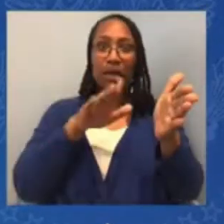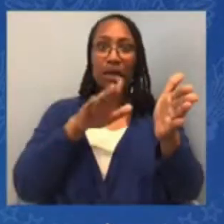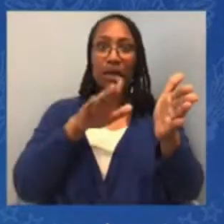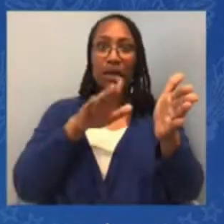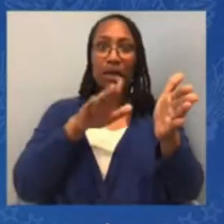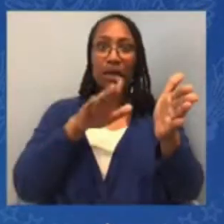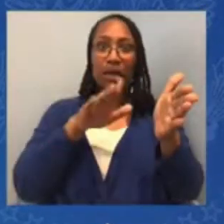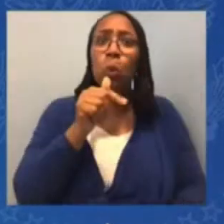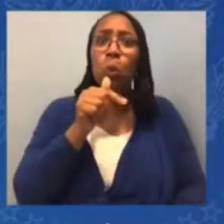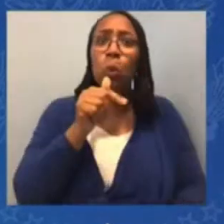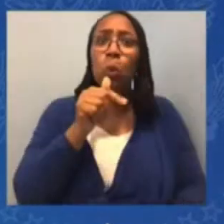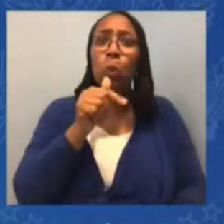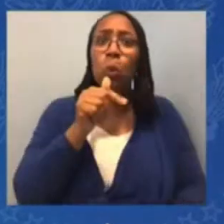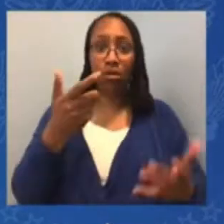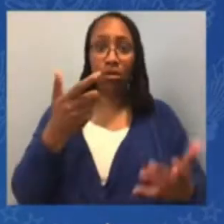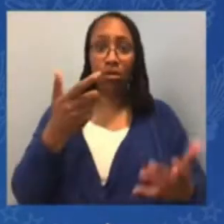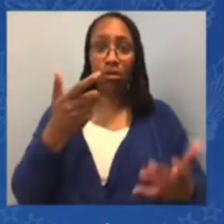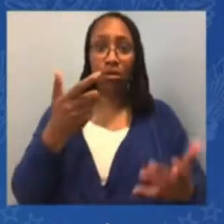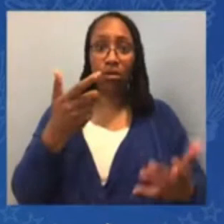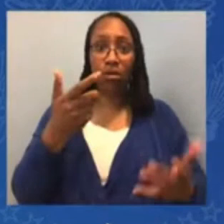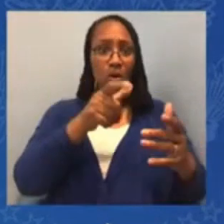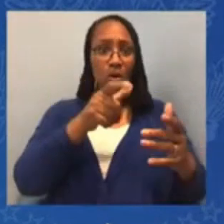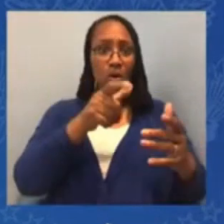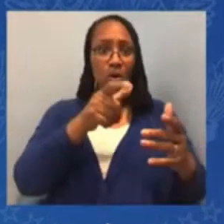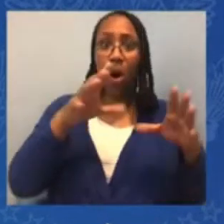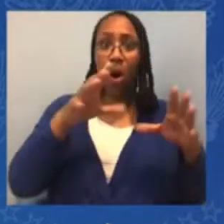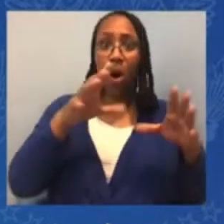Why is that not required?